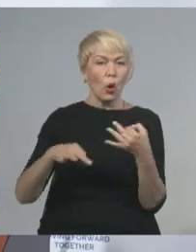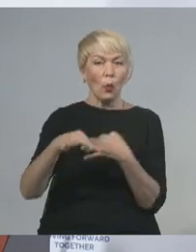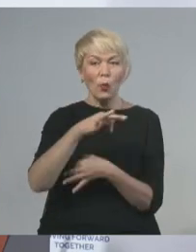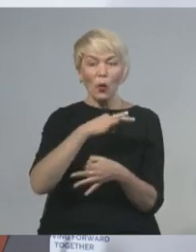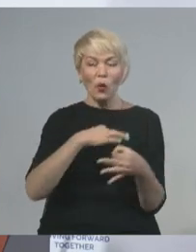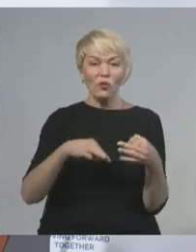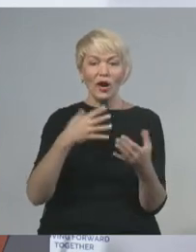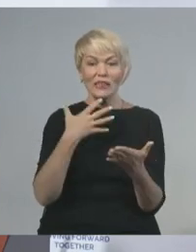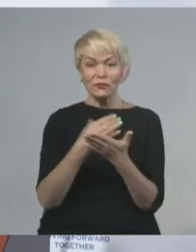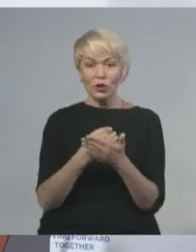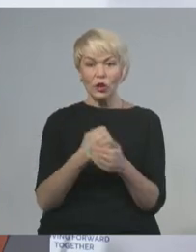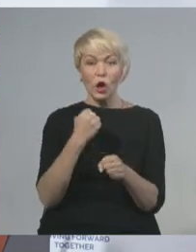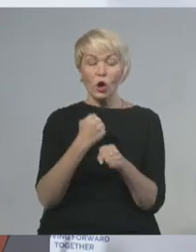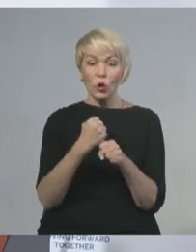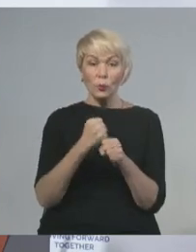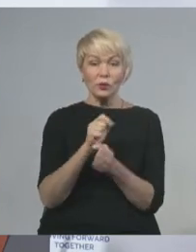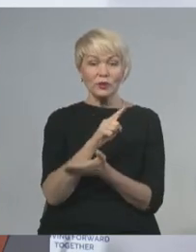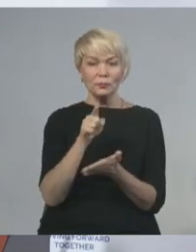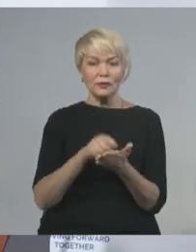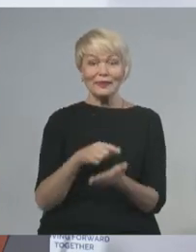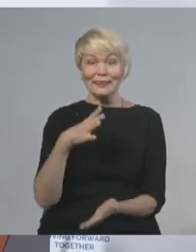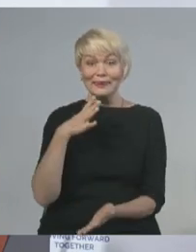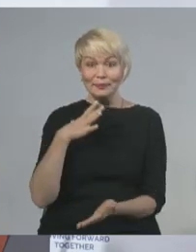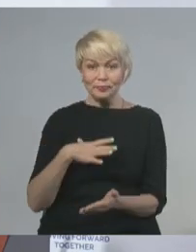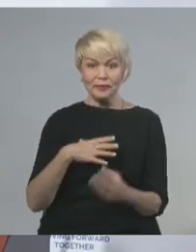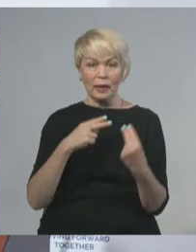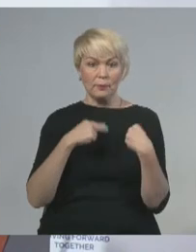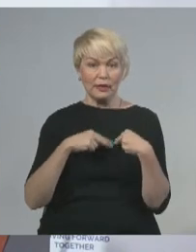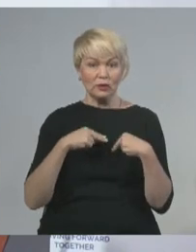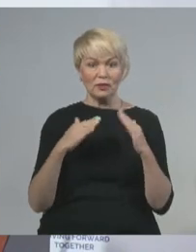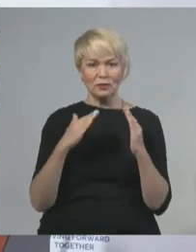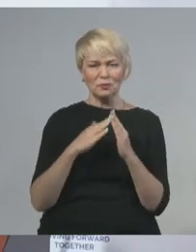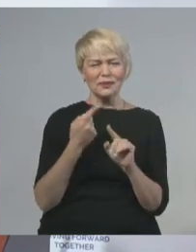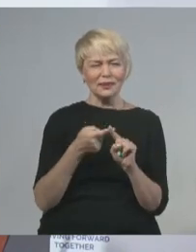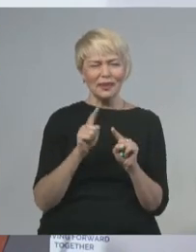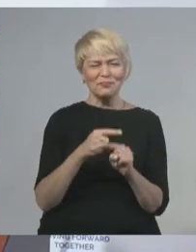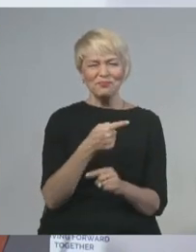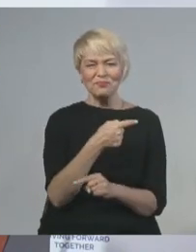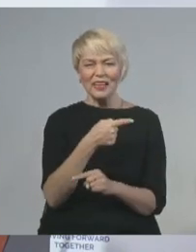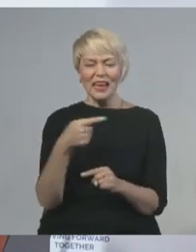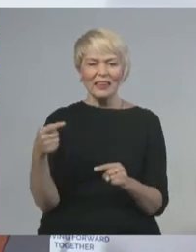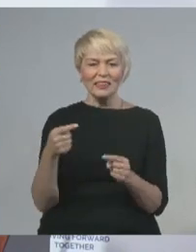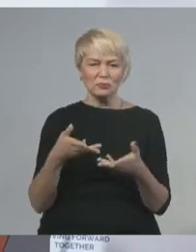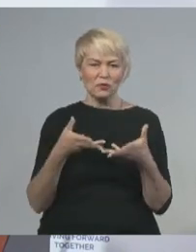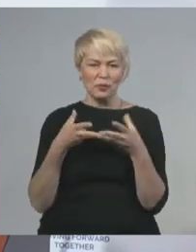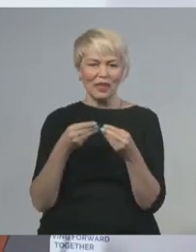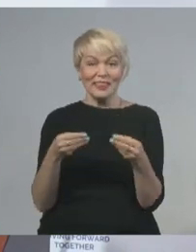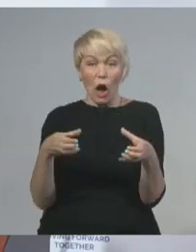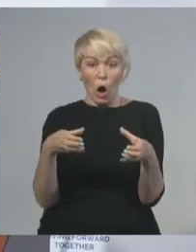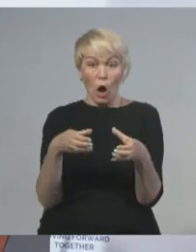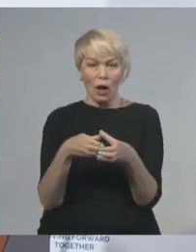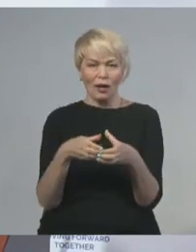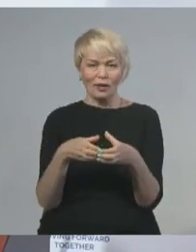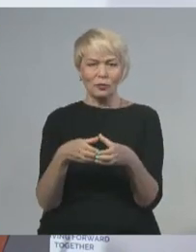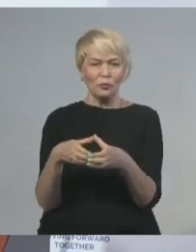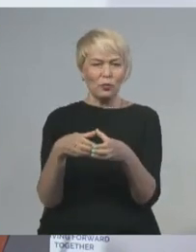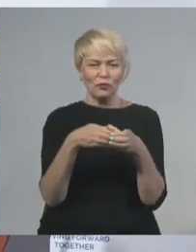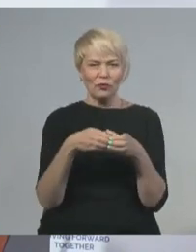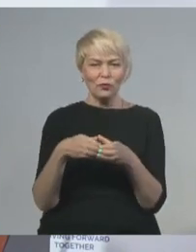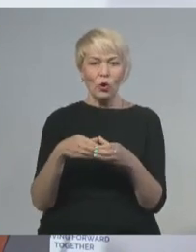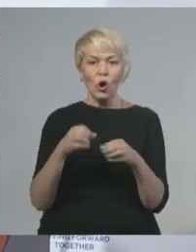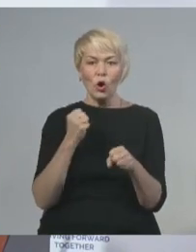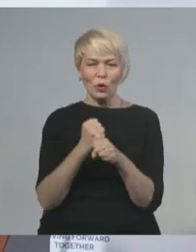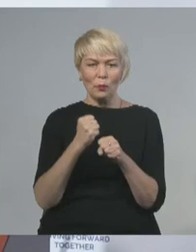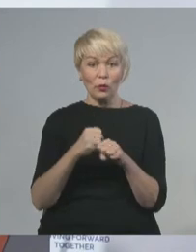negative negative influence in a negative way the work of the media but when we talked to journalists to ukrainian